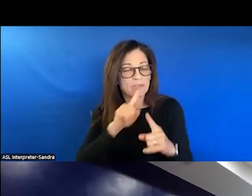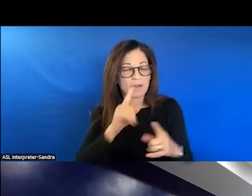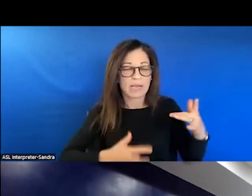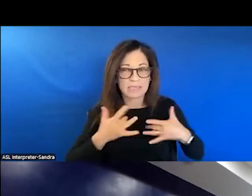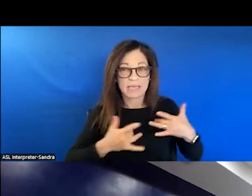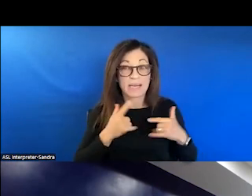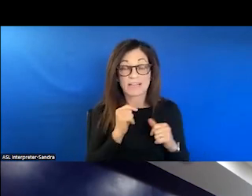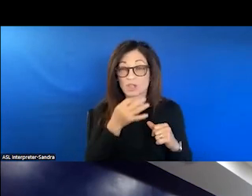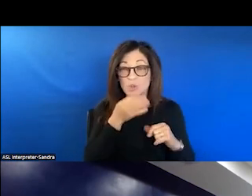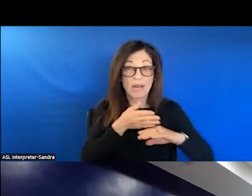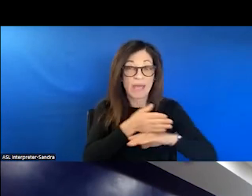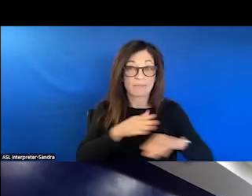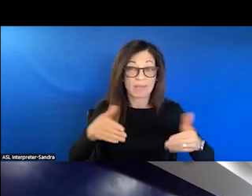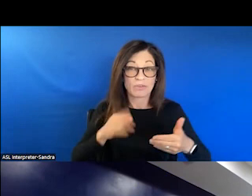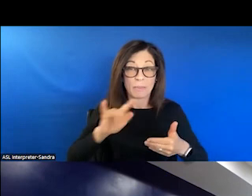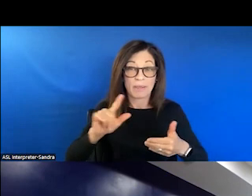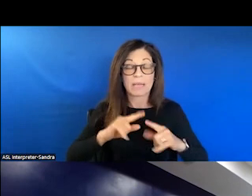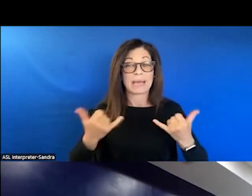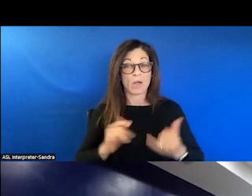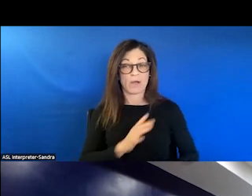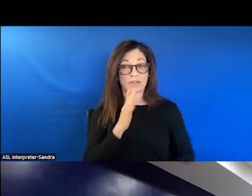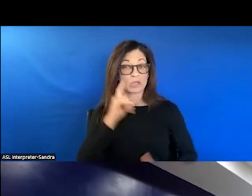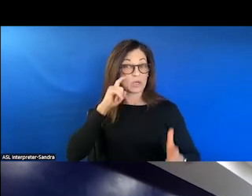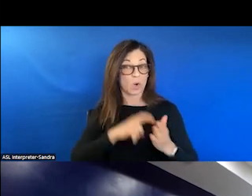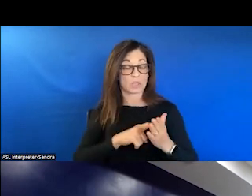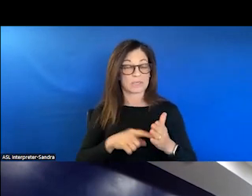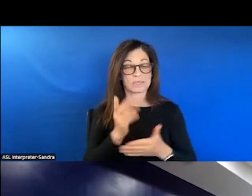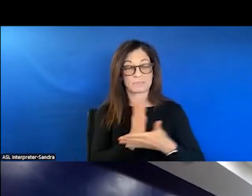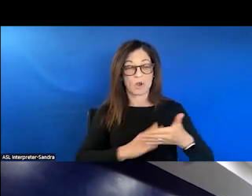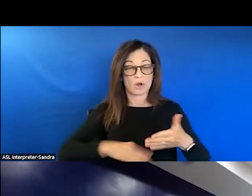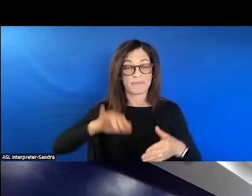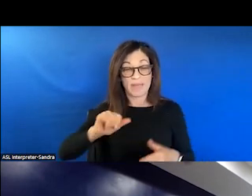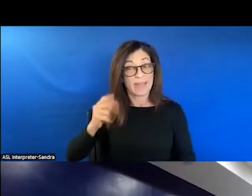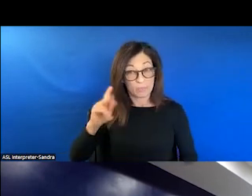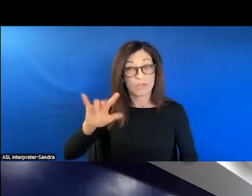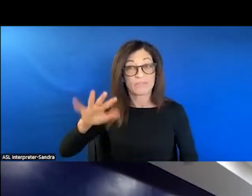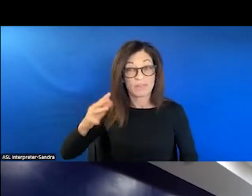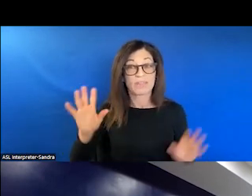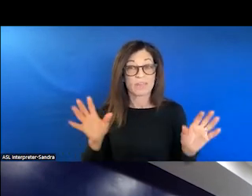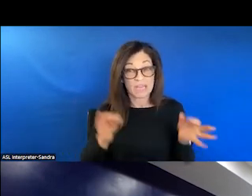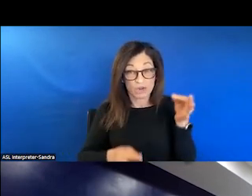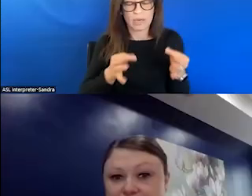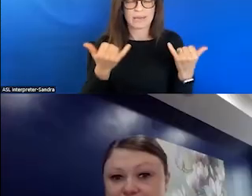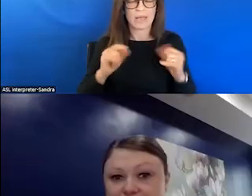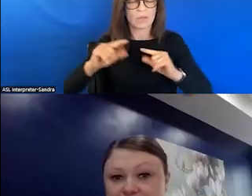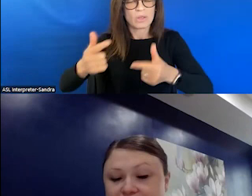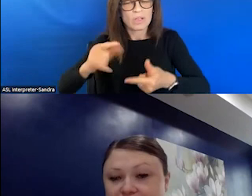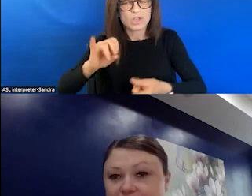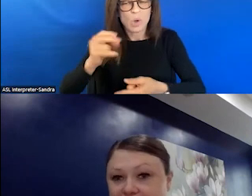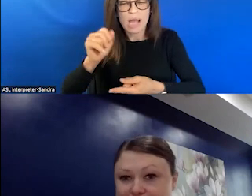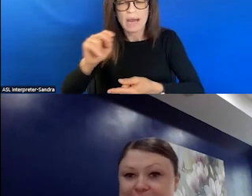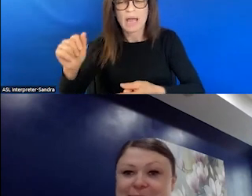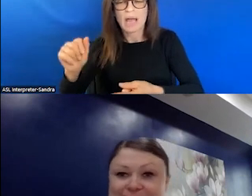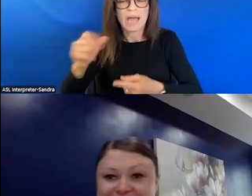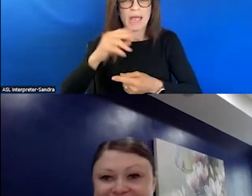was introduced, it has now been officially noticed as part of that April 5th hearing. And I will turn to Joanna now on the rest of the